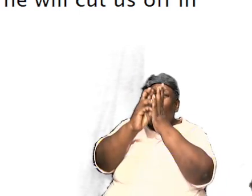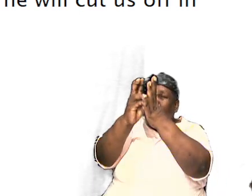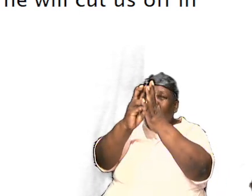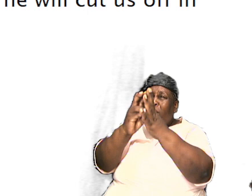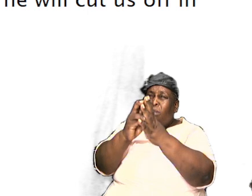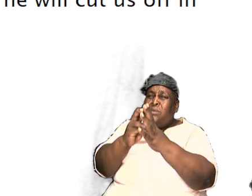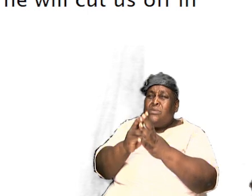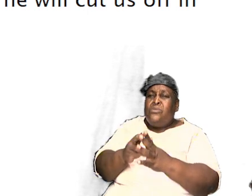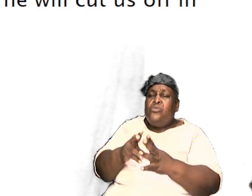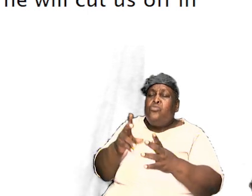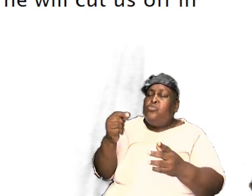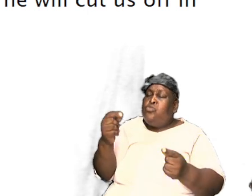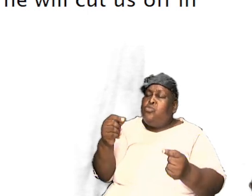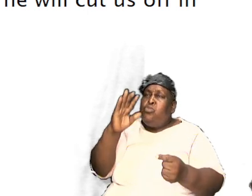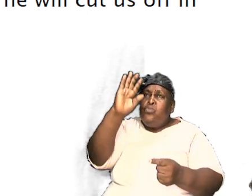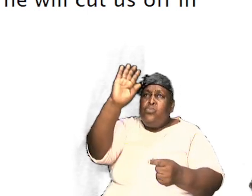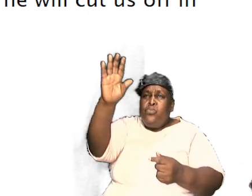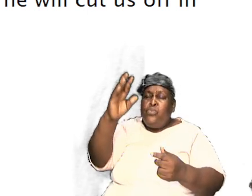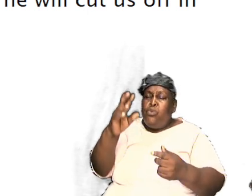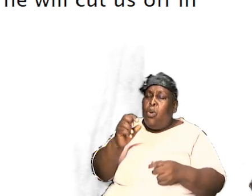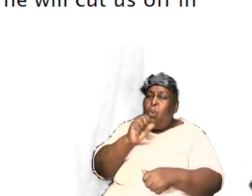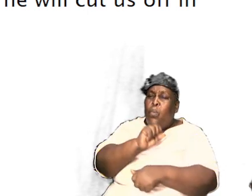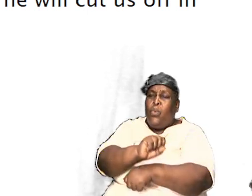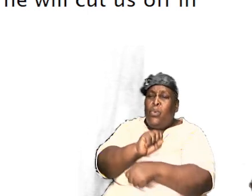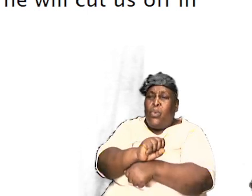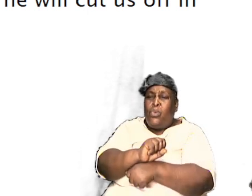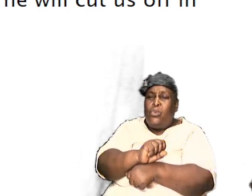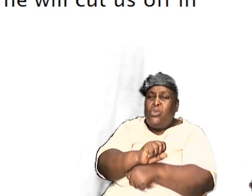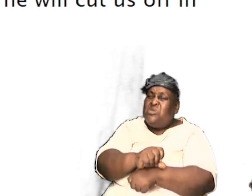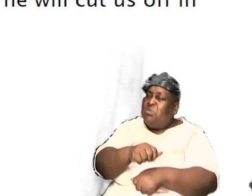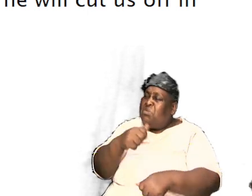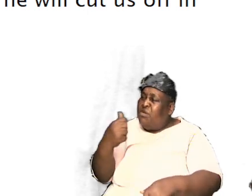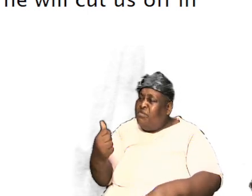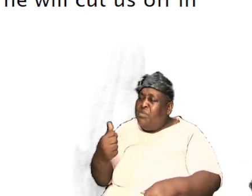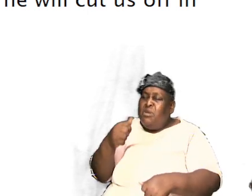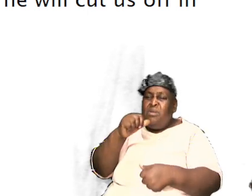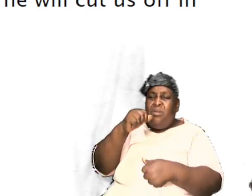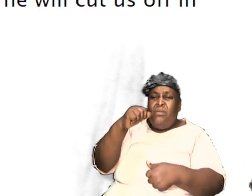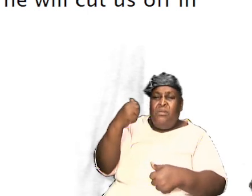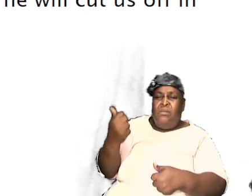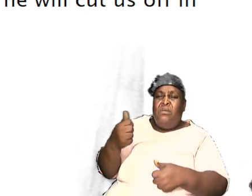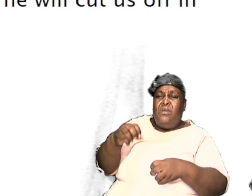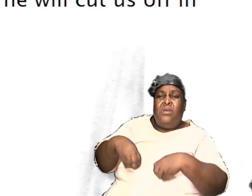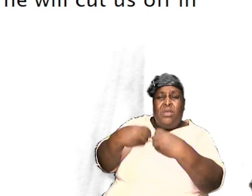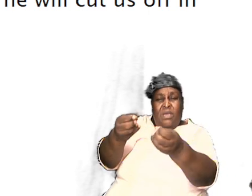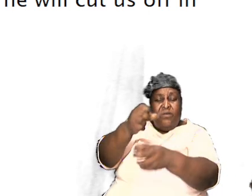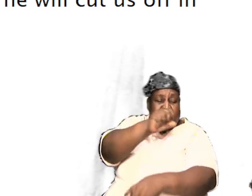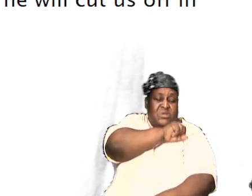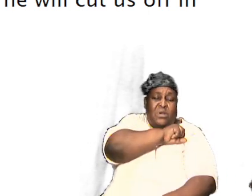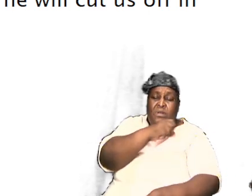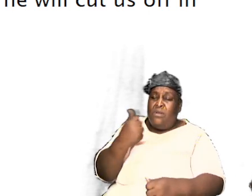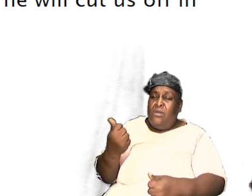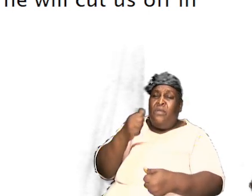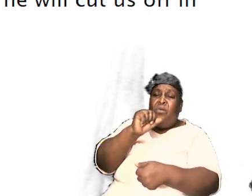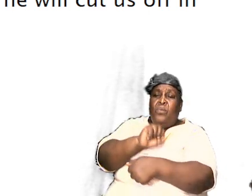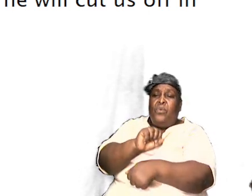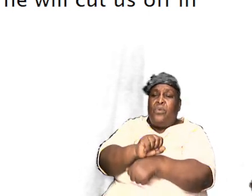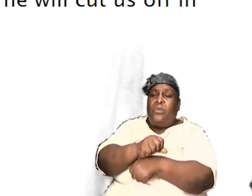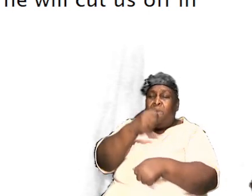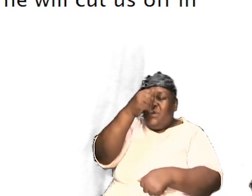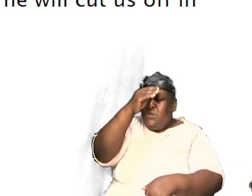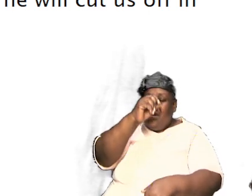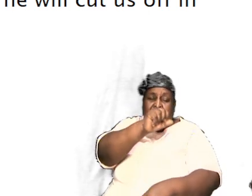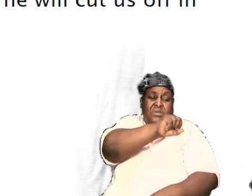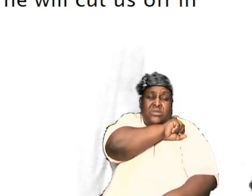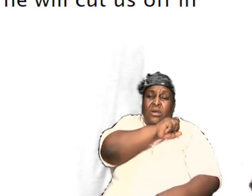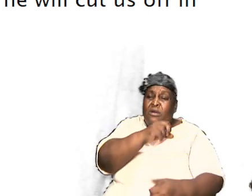him another task, and he said, go and utterly destroy Amalek. And he feared to do that. And I want